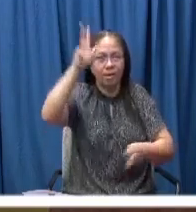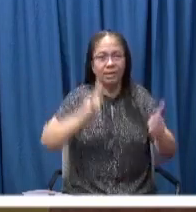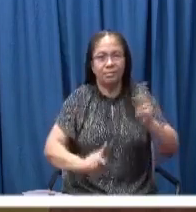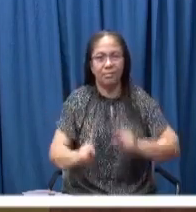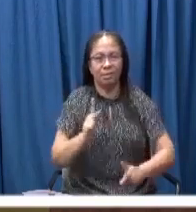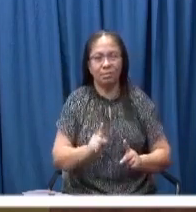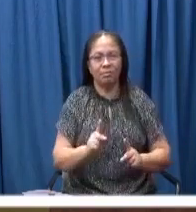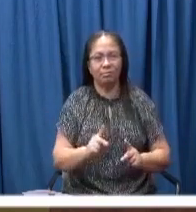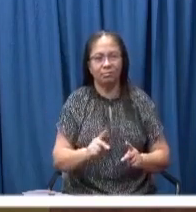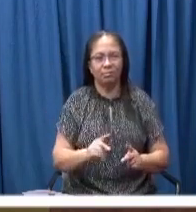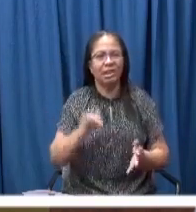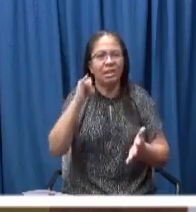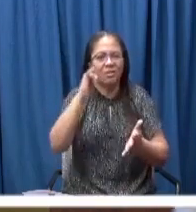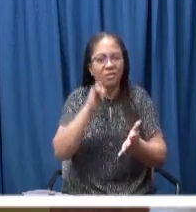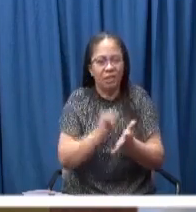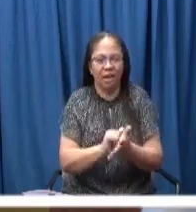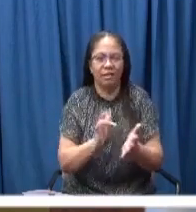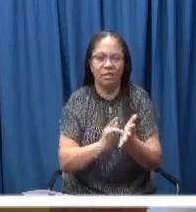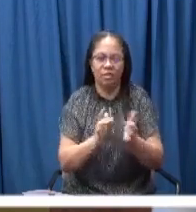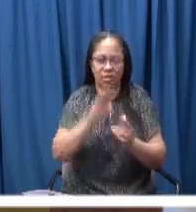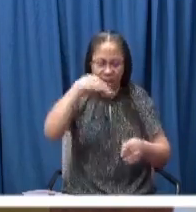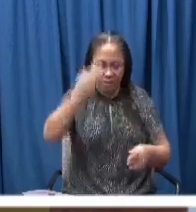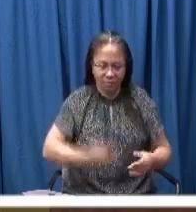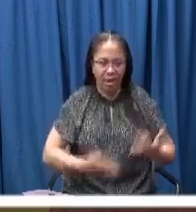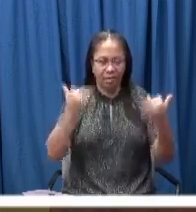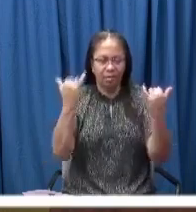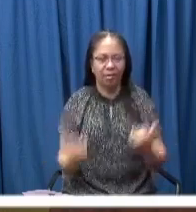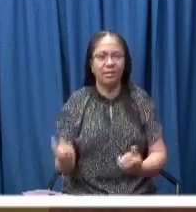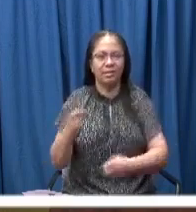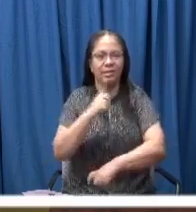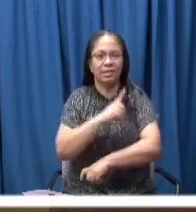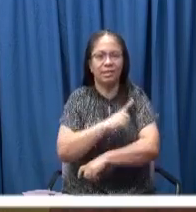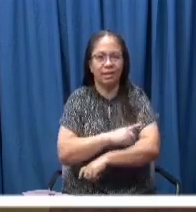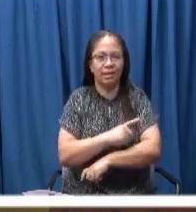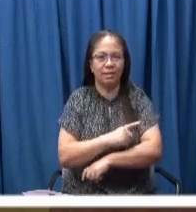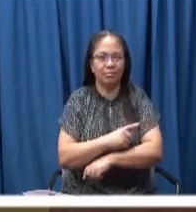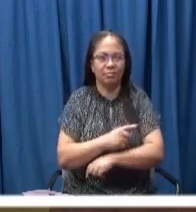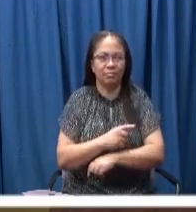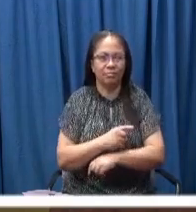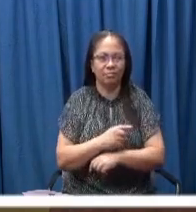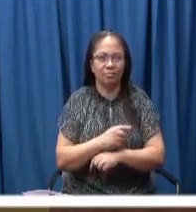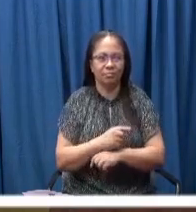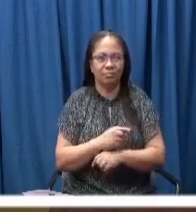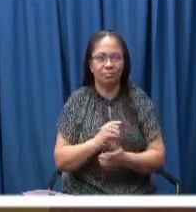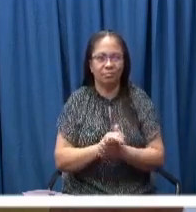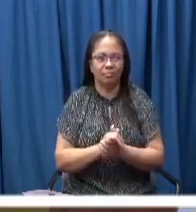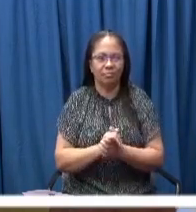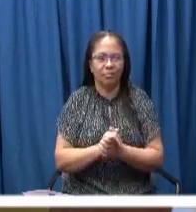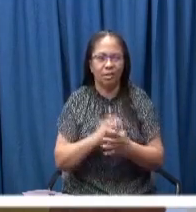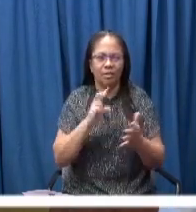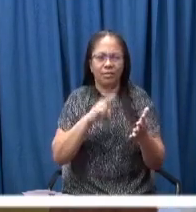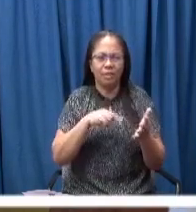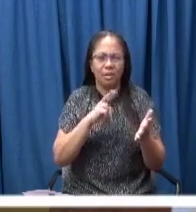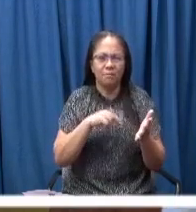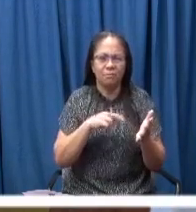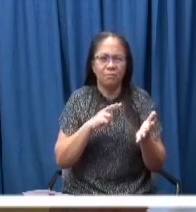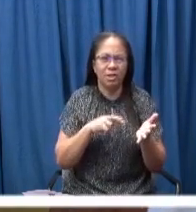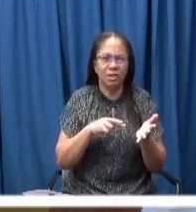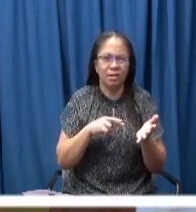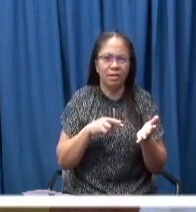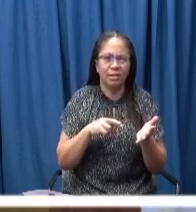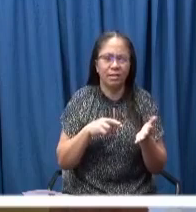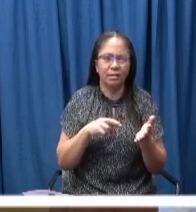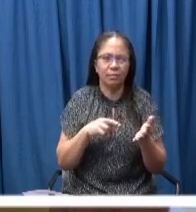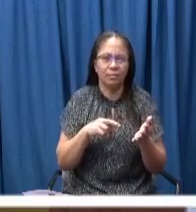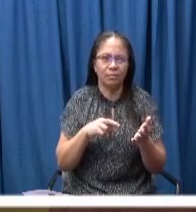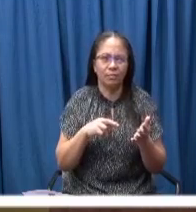that's what Jesus is inviting us to. You see, the text that we have is right